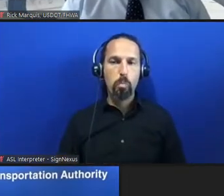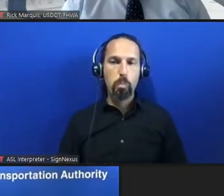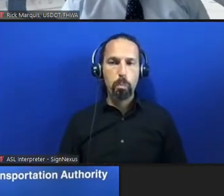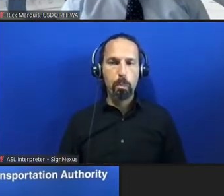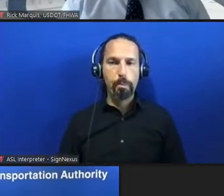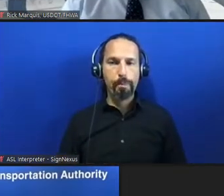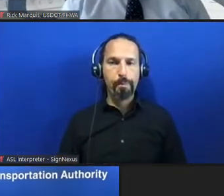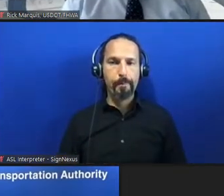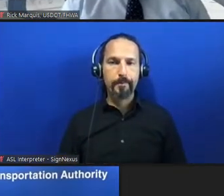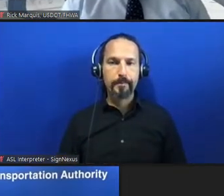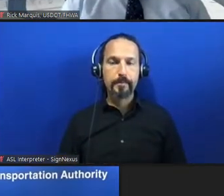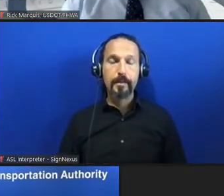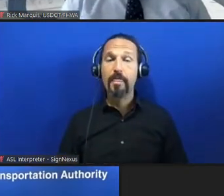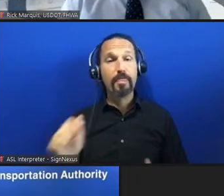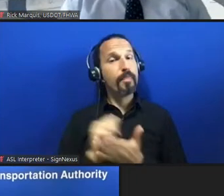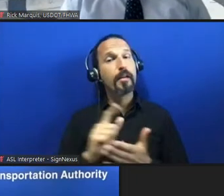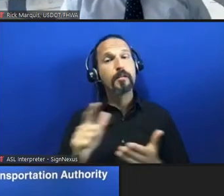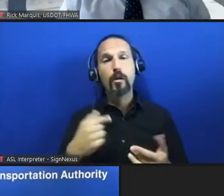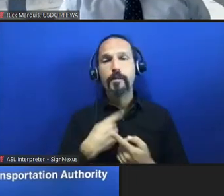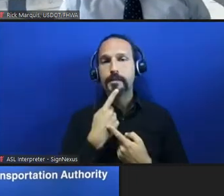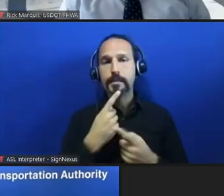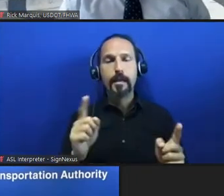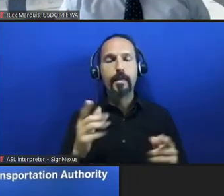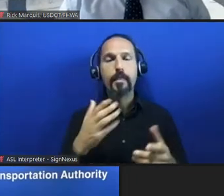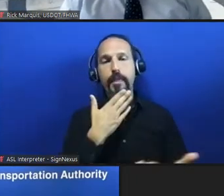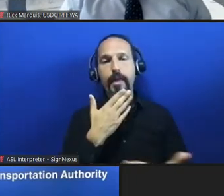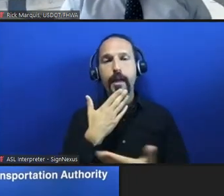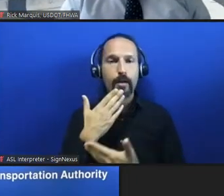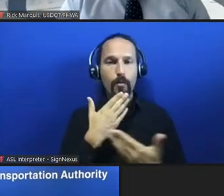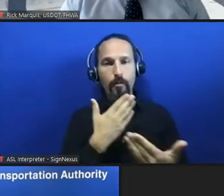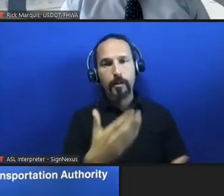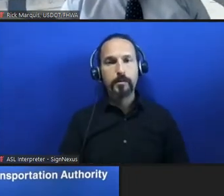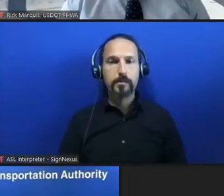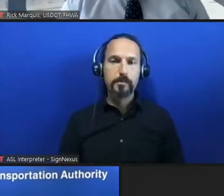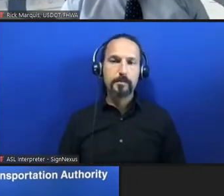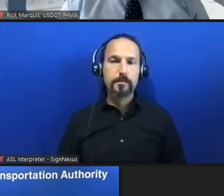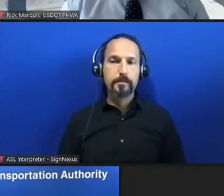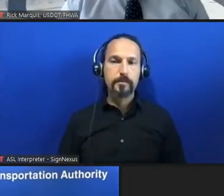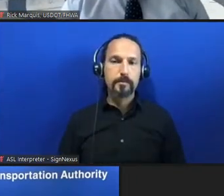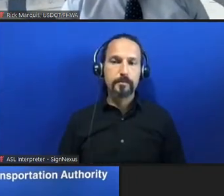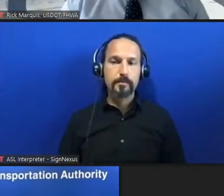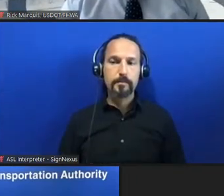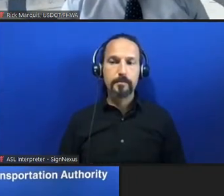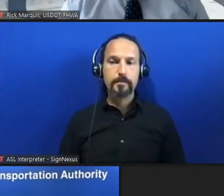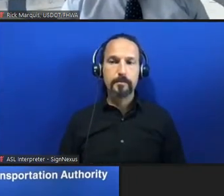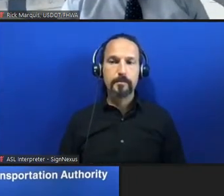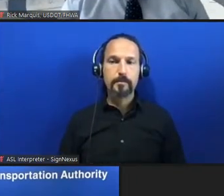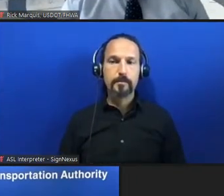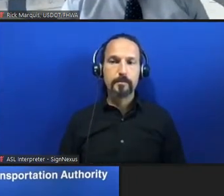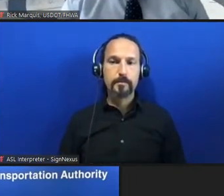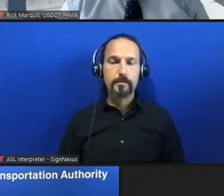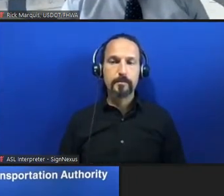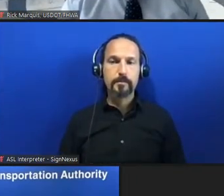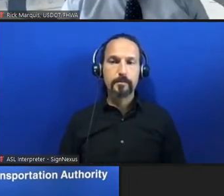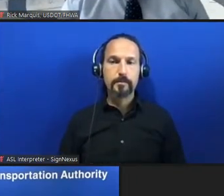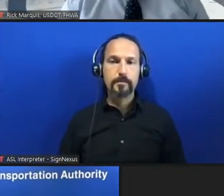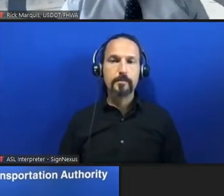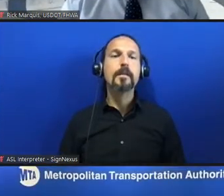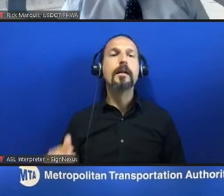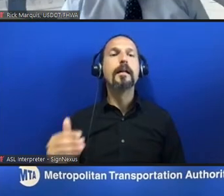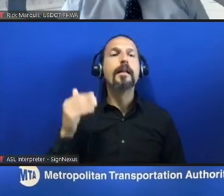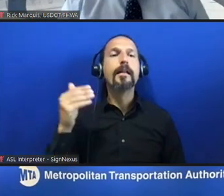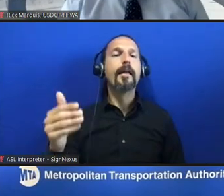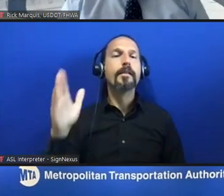um and that's it that's all I have to say thank you very much thank you our next